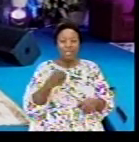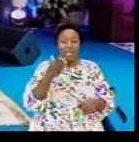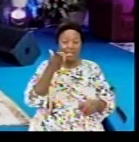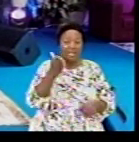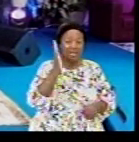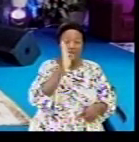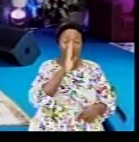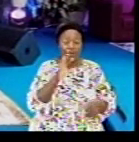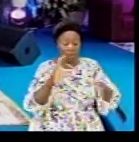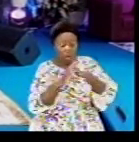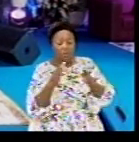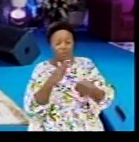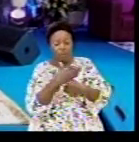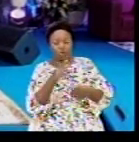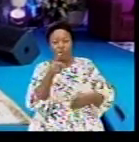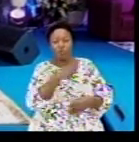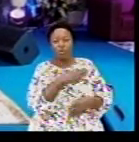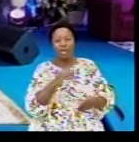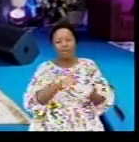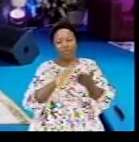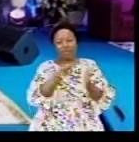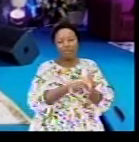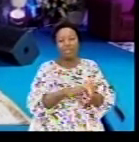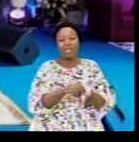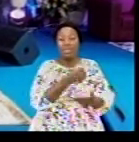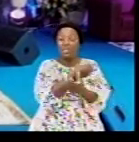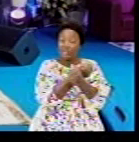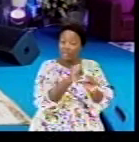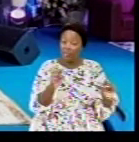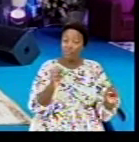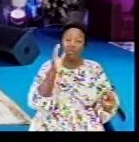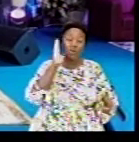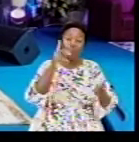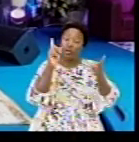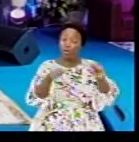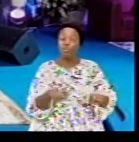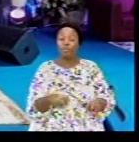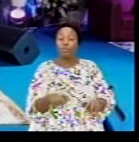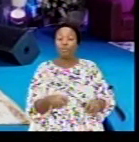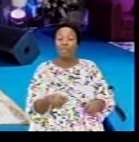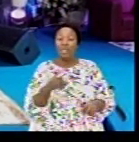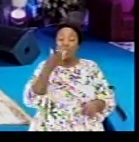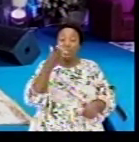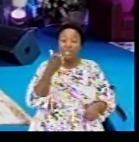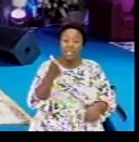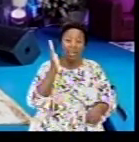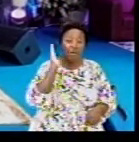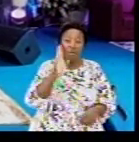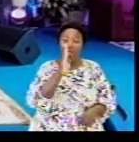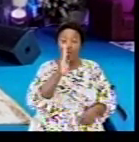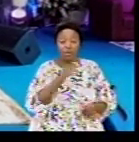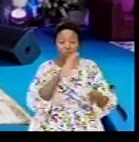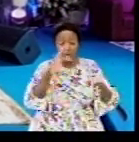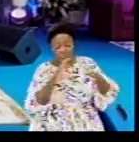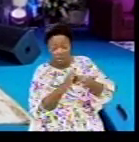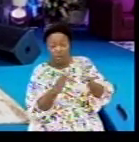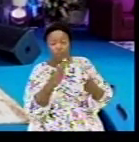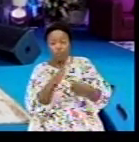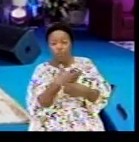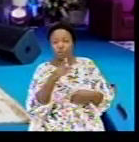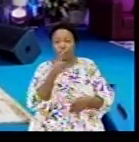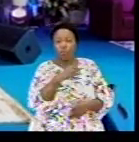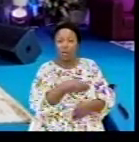between you and forgiveness. Amen. Salvation will come. there be connection between you and